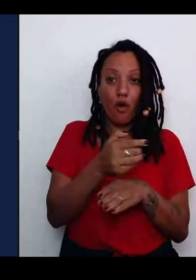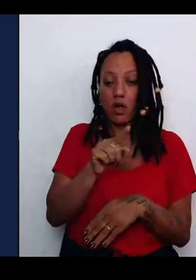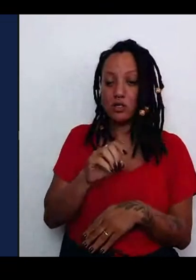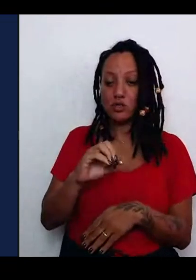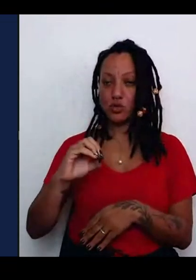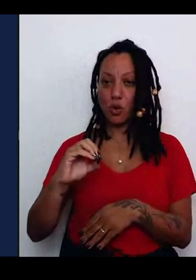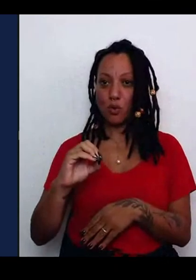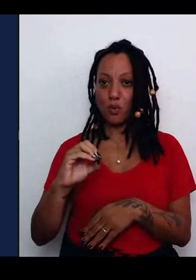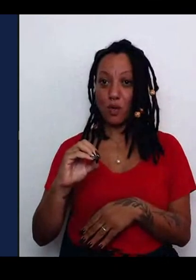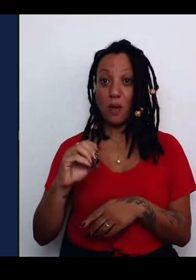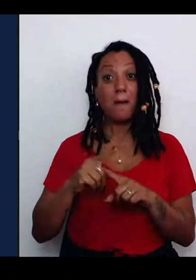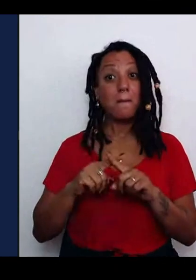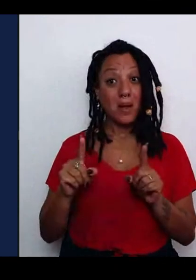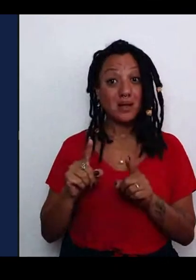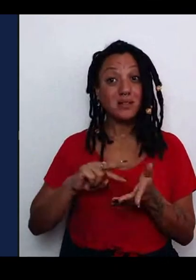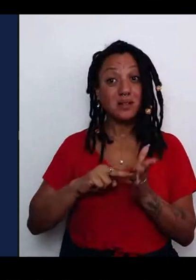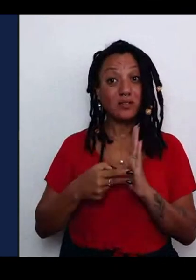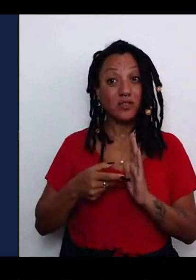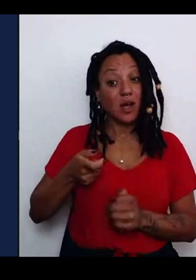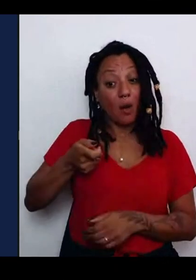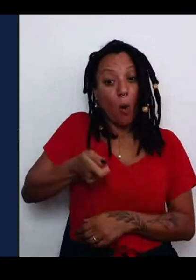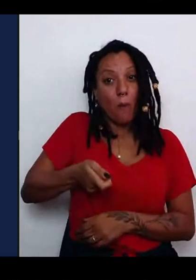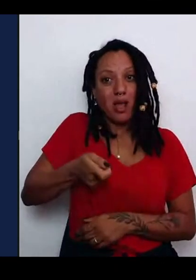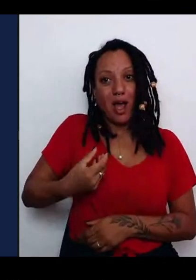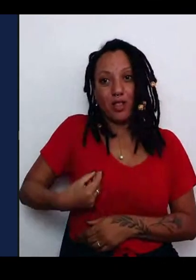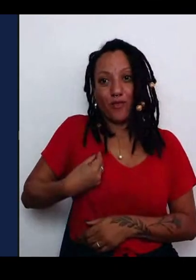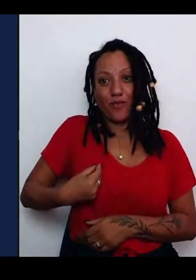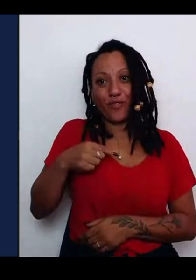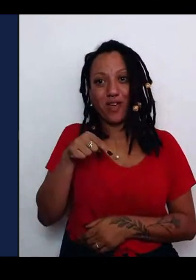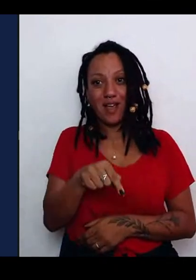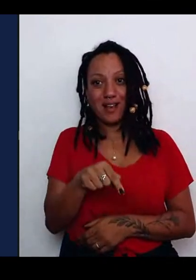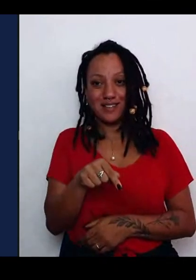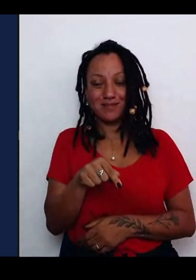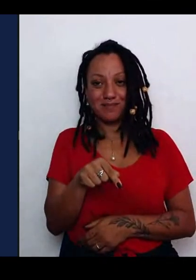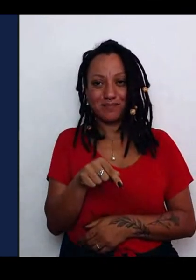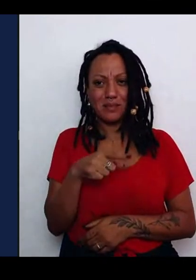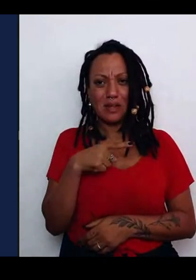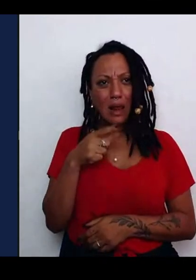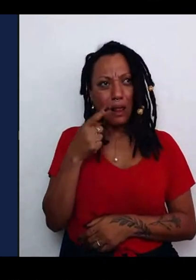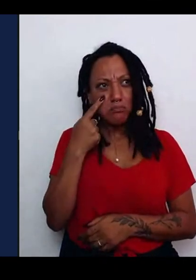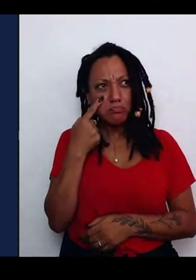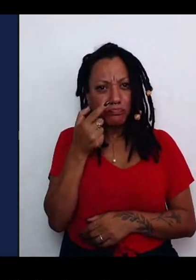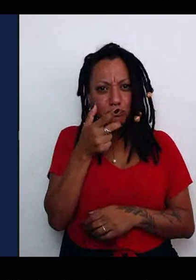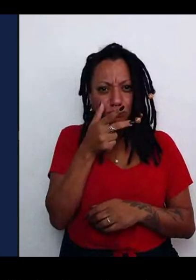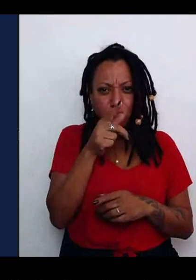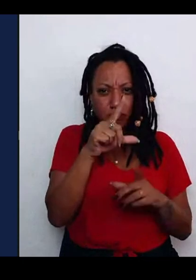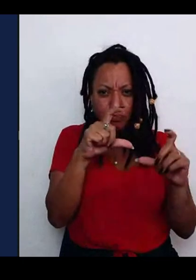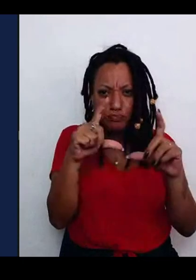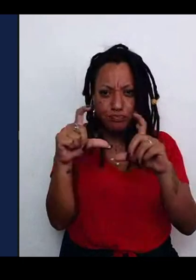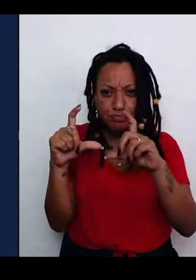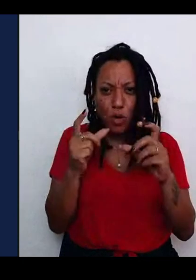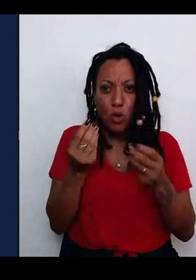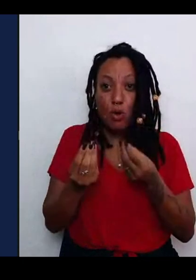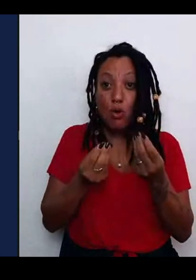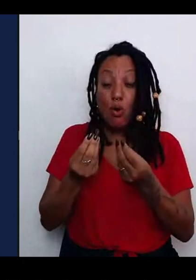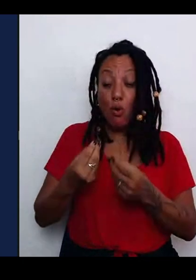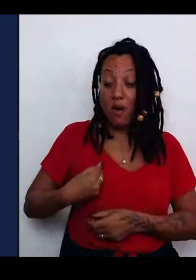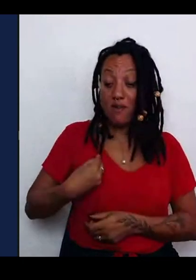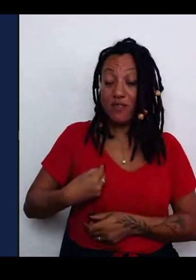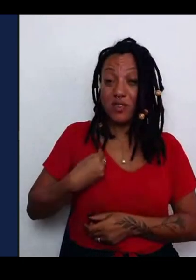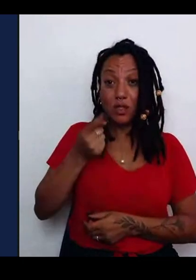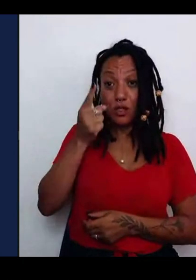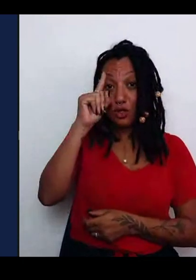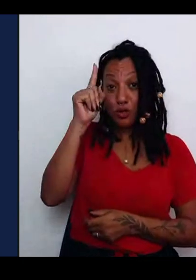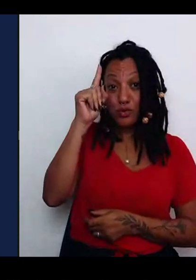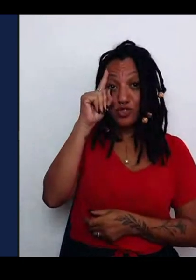life has been materially conditioned by these violent obstructing devices is is really made